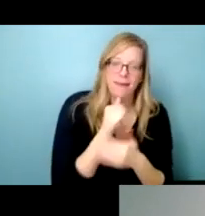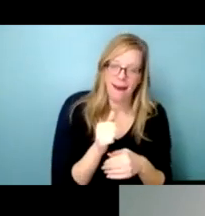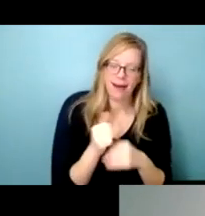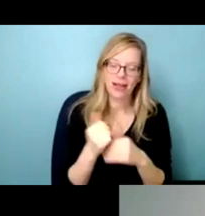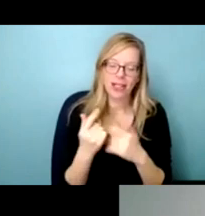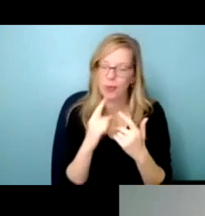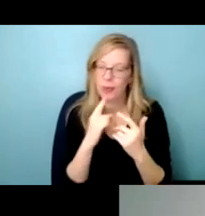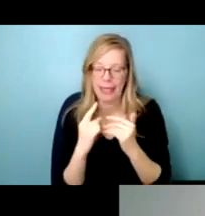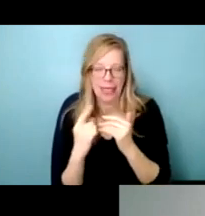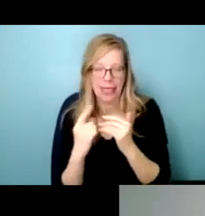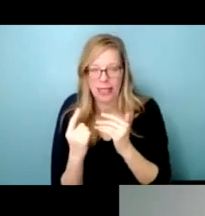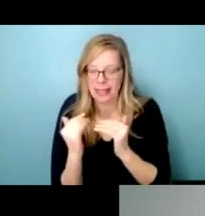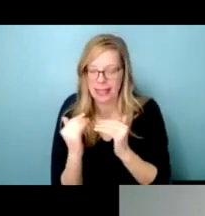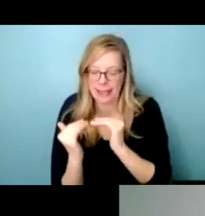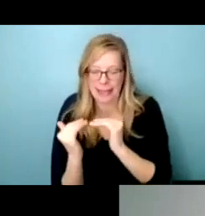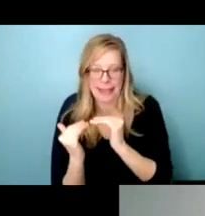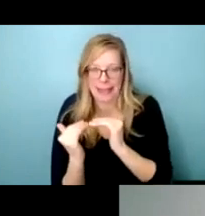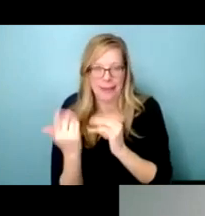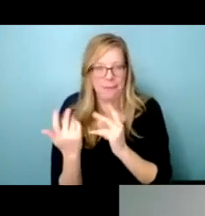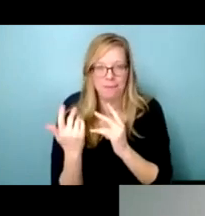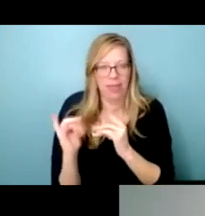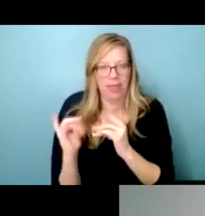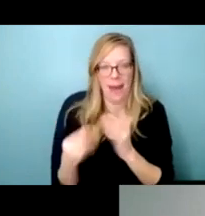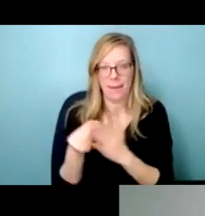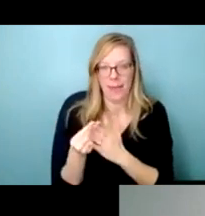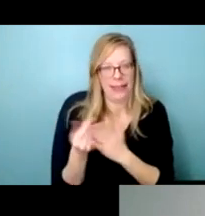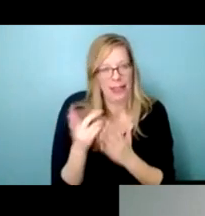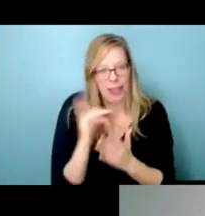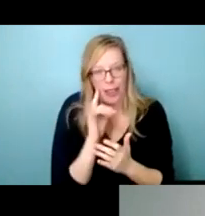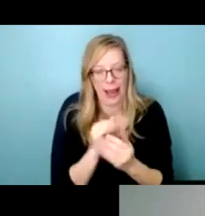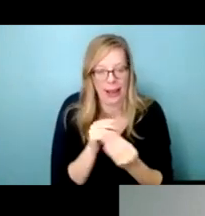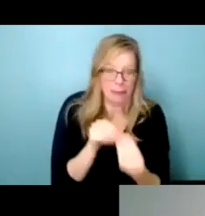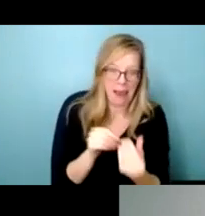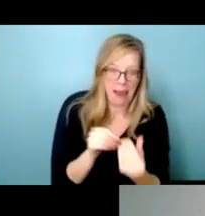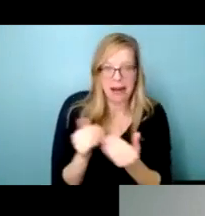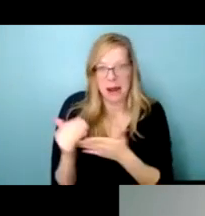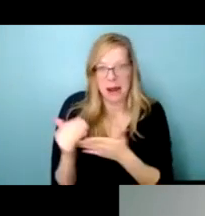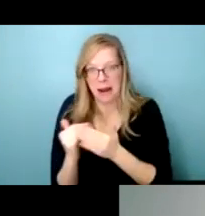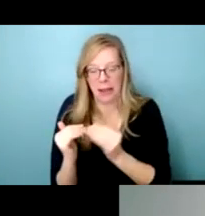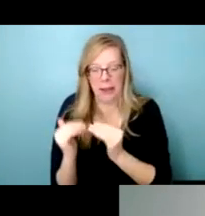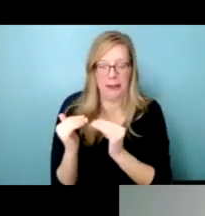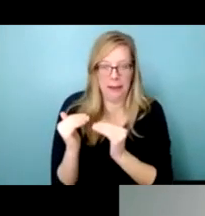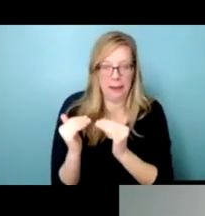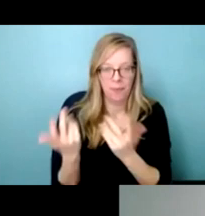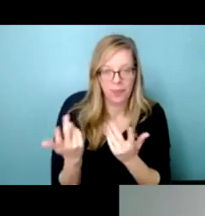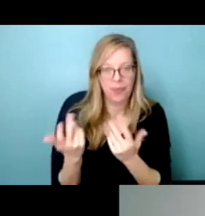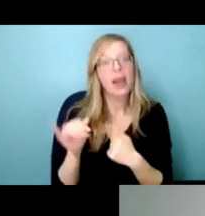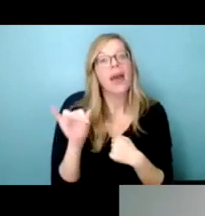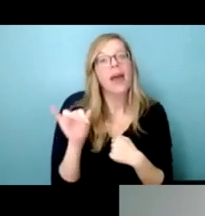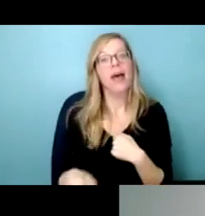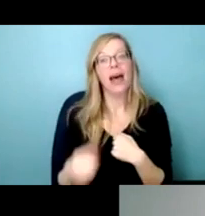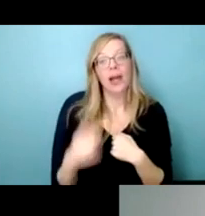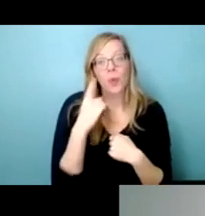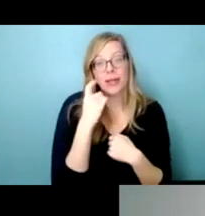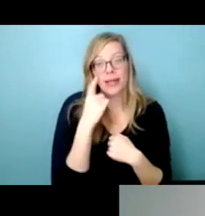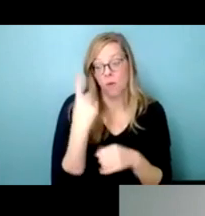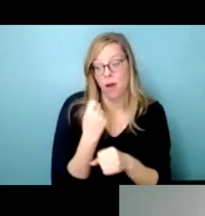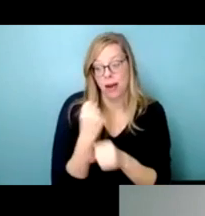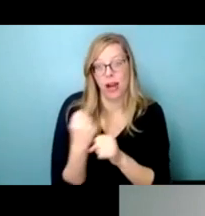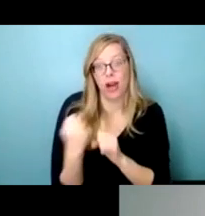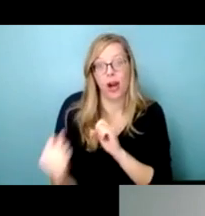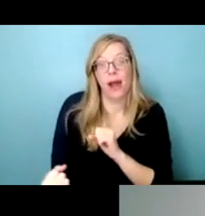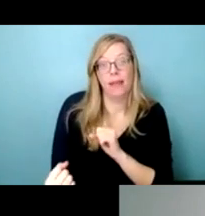So that was the social enterprise. Interesting enough, we were approached this past year to put in